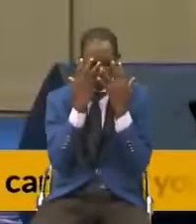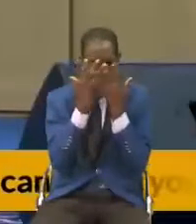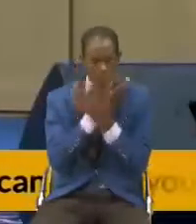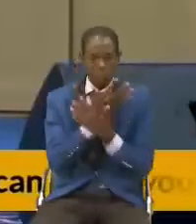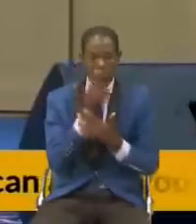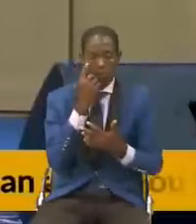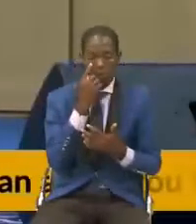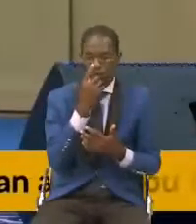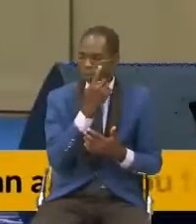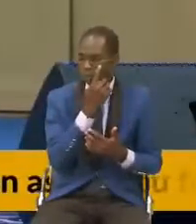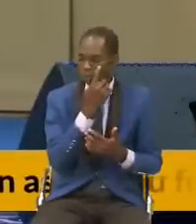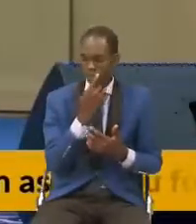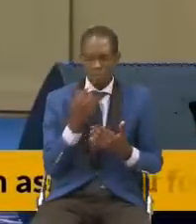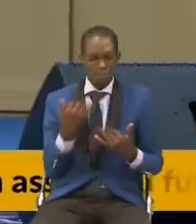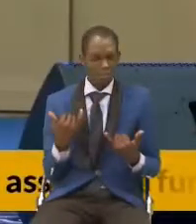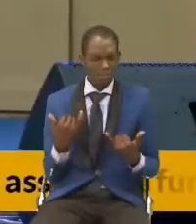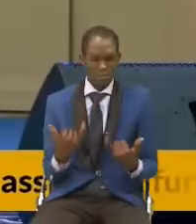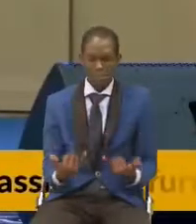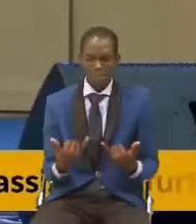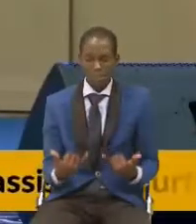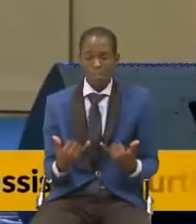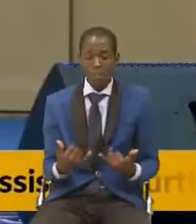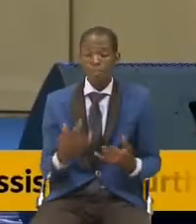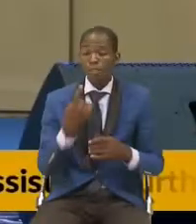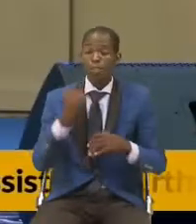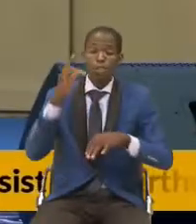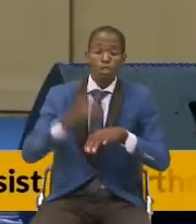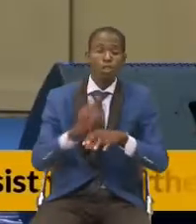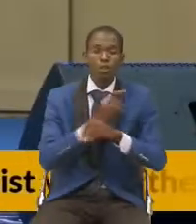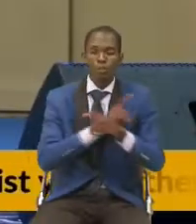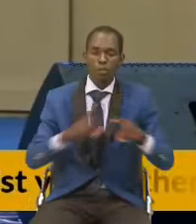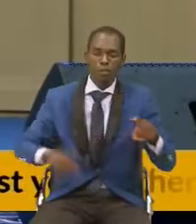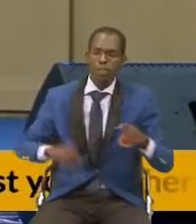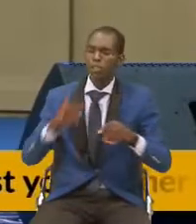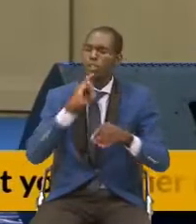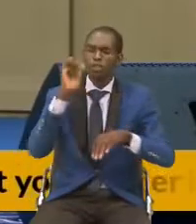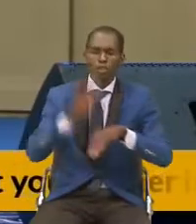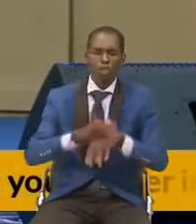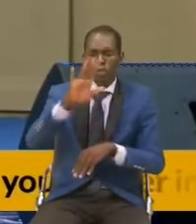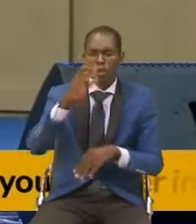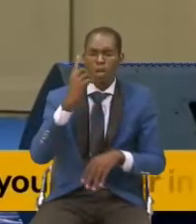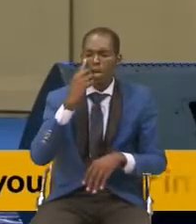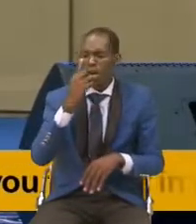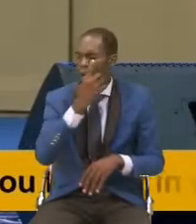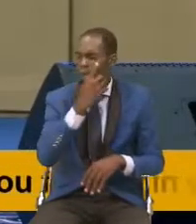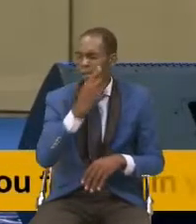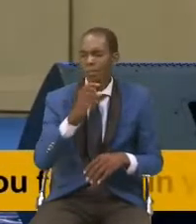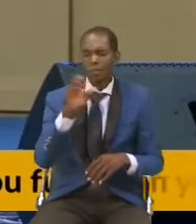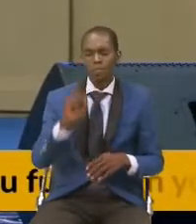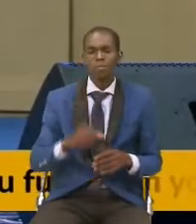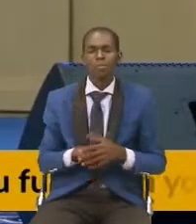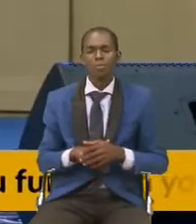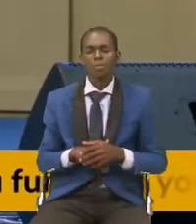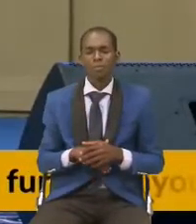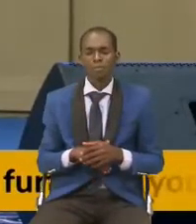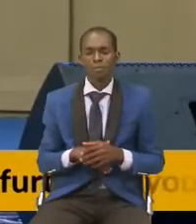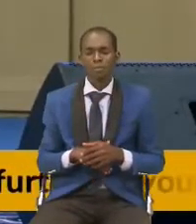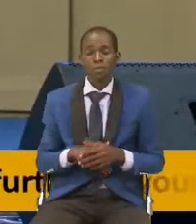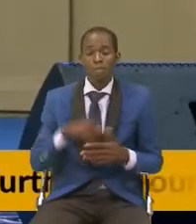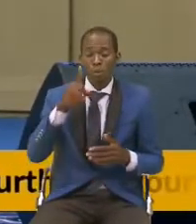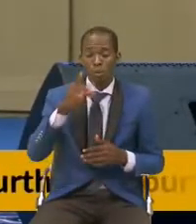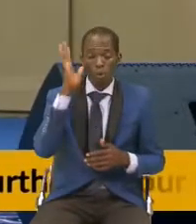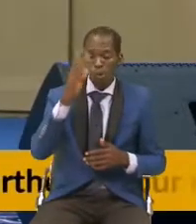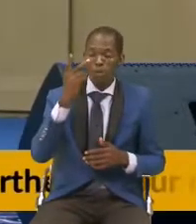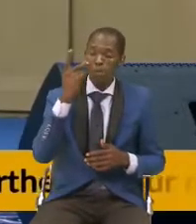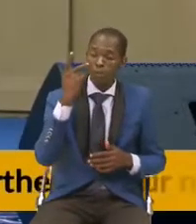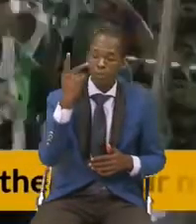Blind eyes, dim eyes, right now, the touch of the Lord is